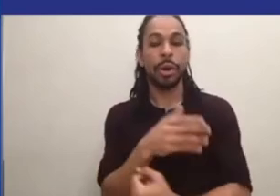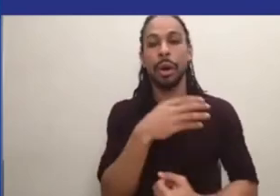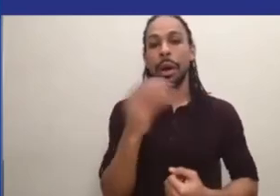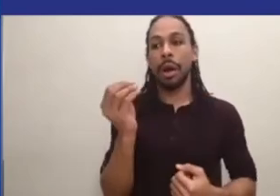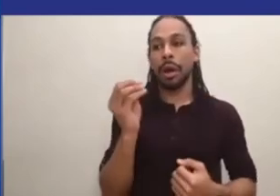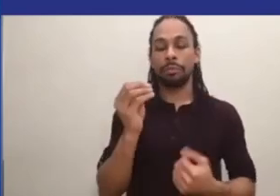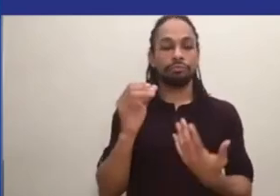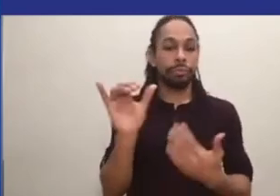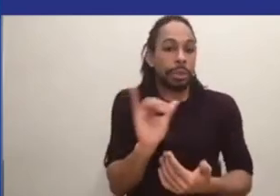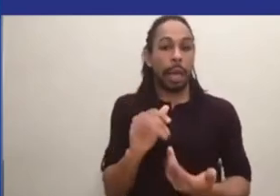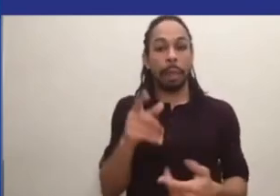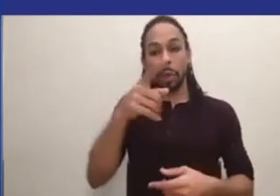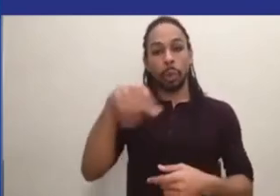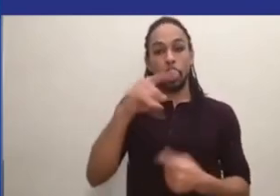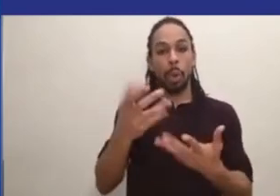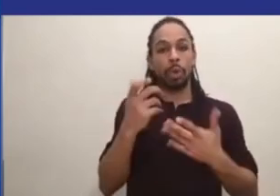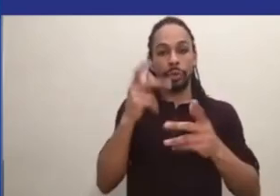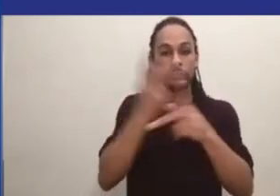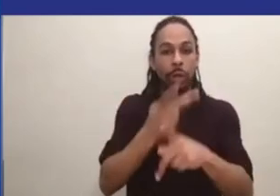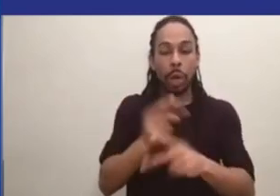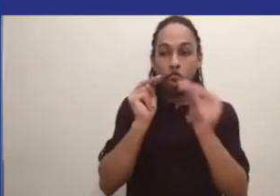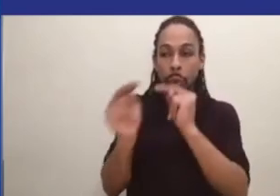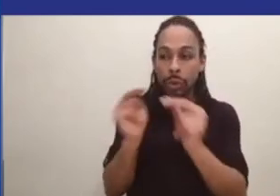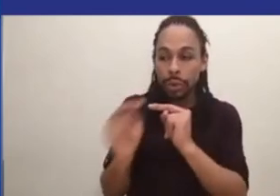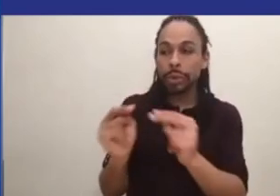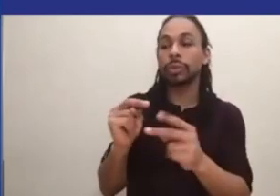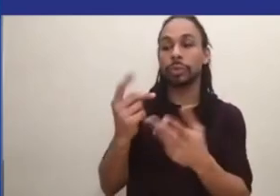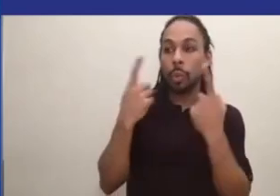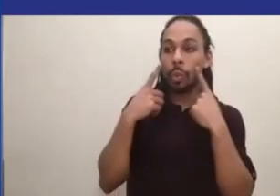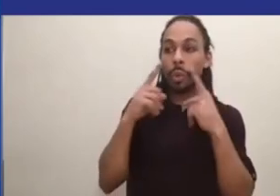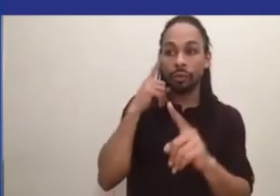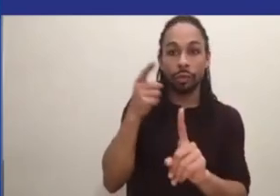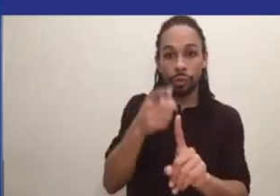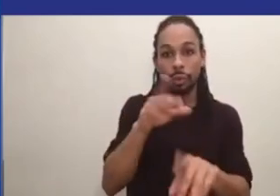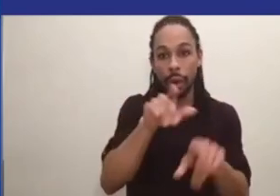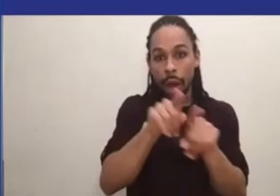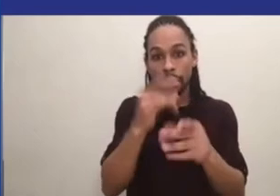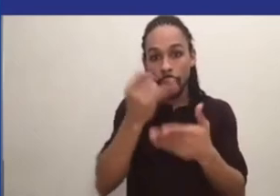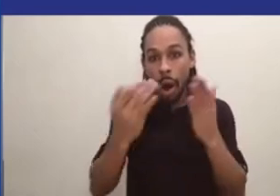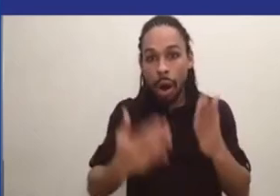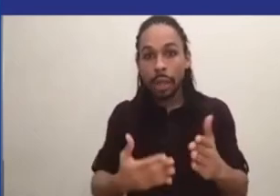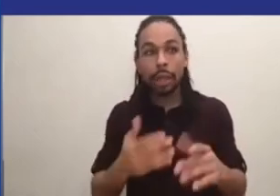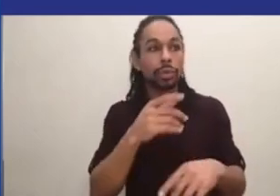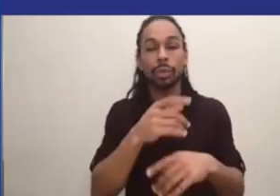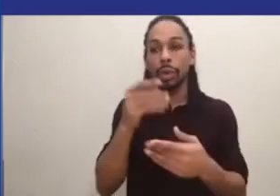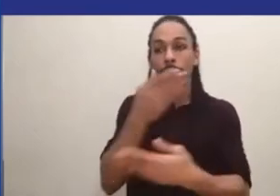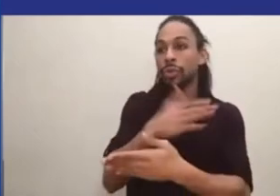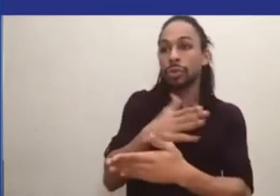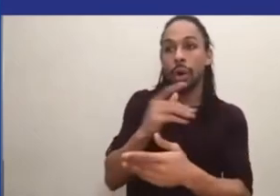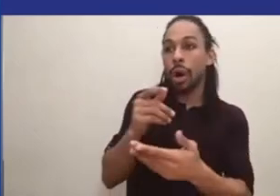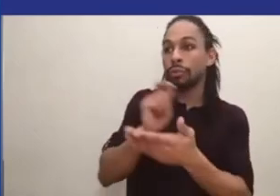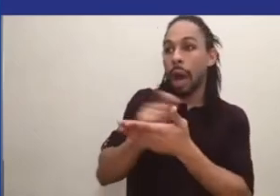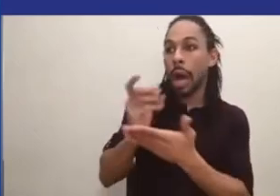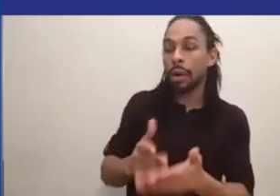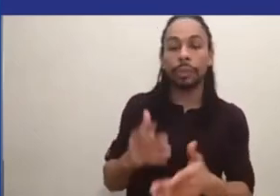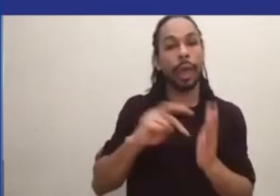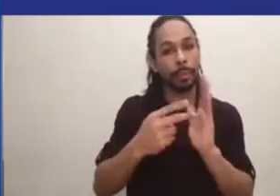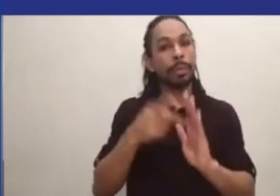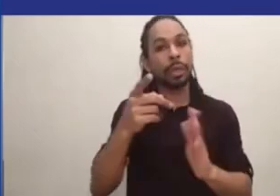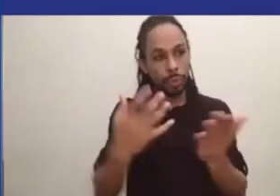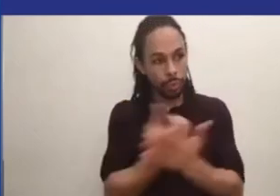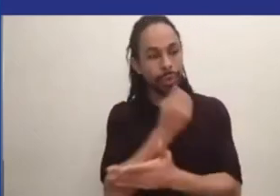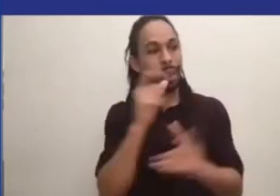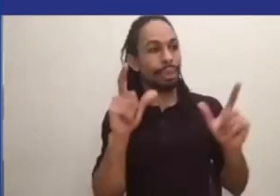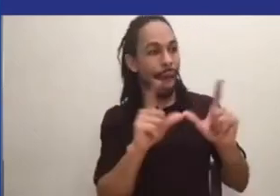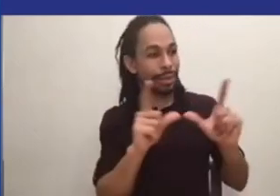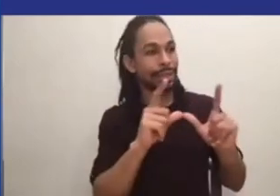out negotiations to work on your behalf as an artist or songwriter, and you go get licensing fees for the song to be played